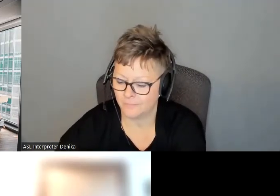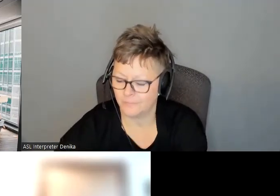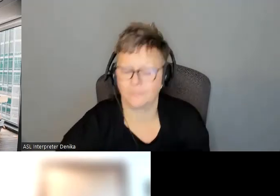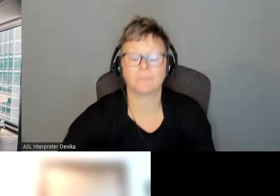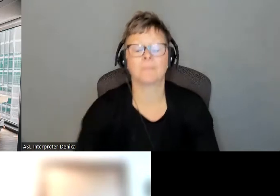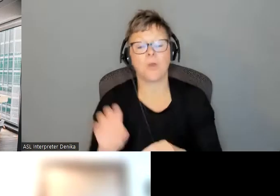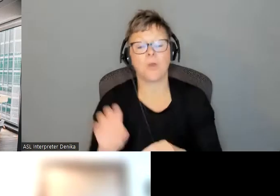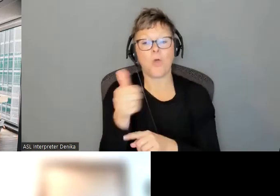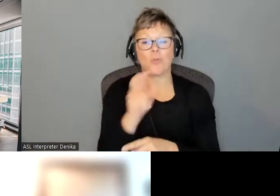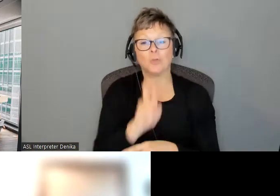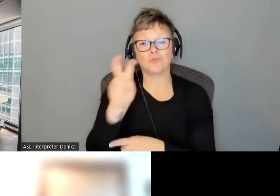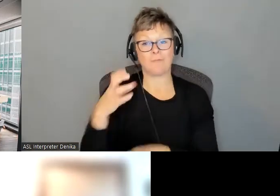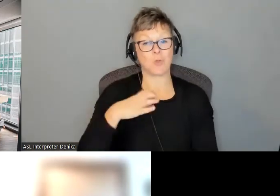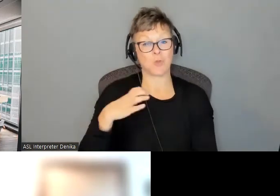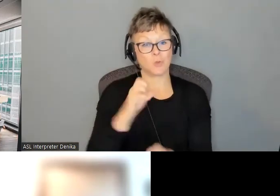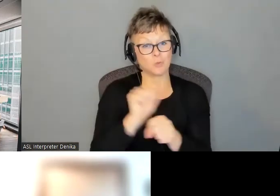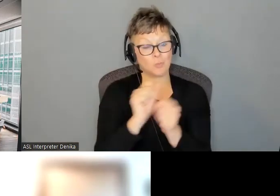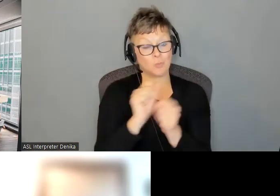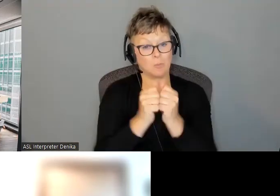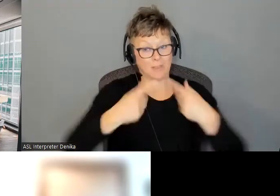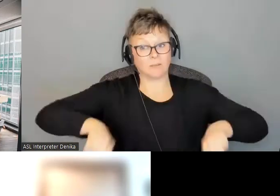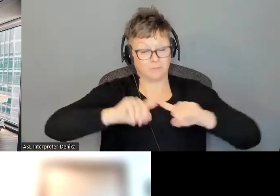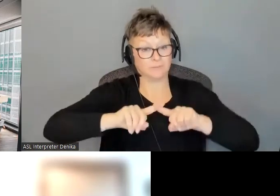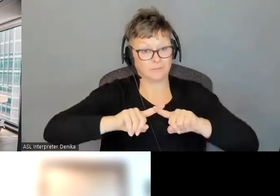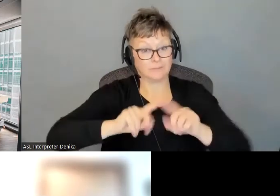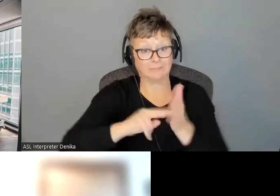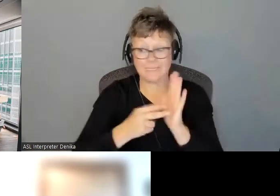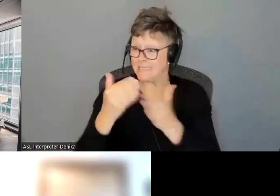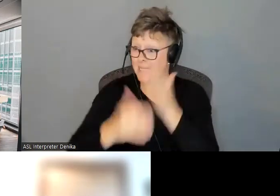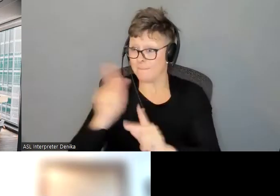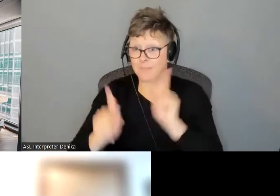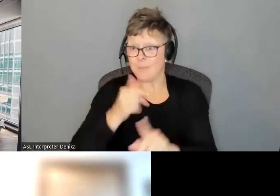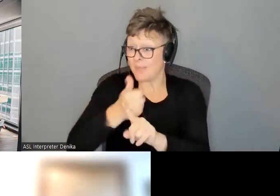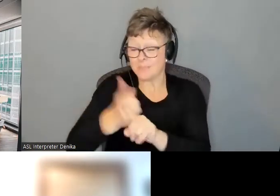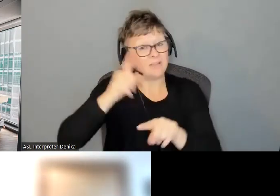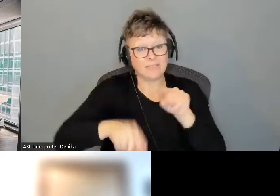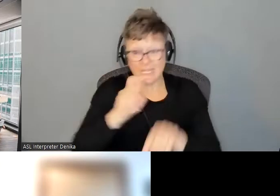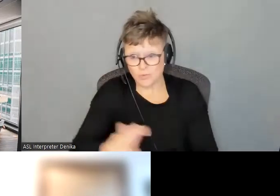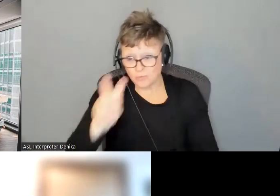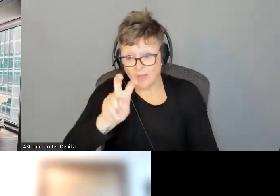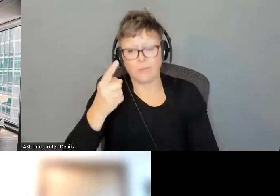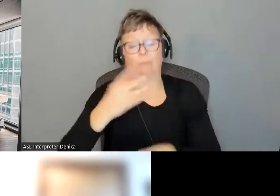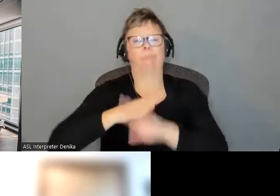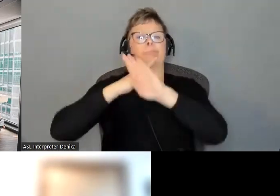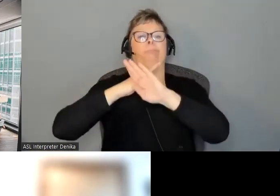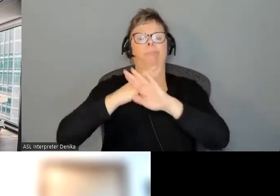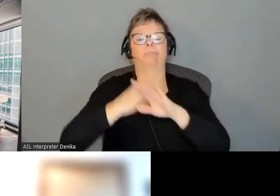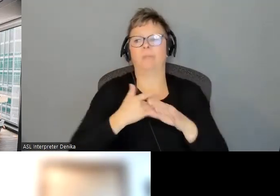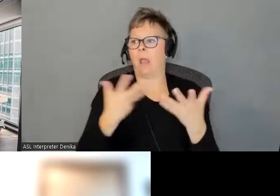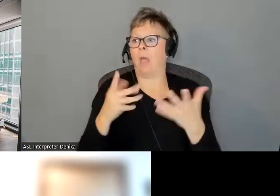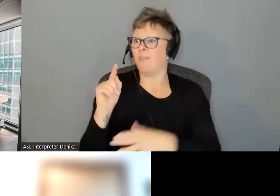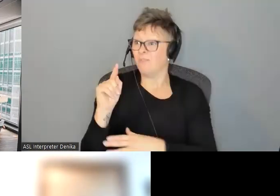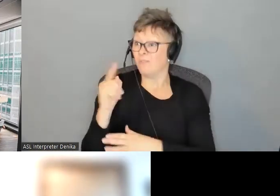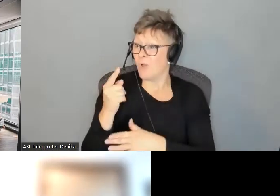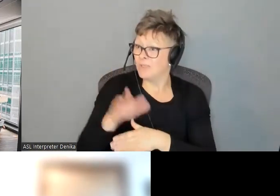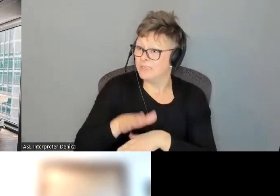that, and that for some people, that being able to travel anywhere is the first barrier to getting a job, particularly if it's a location that they do